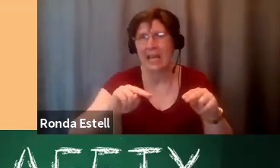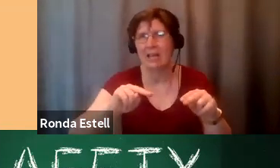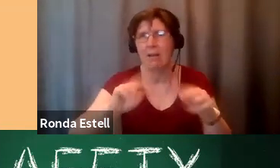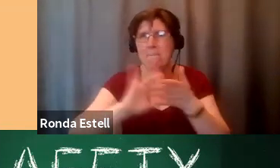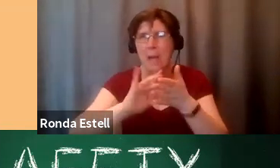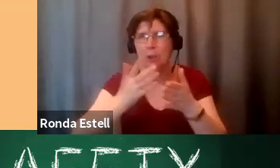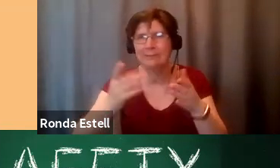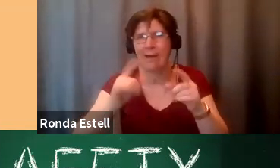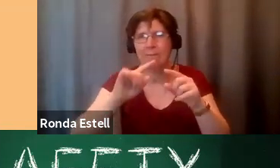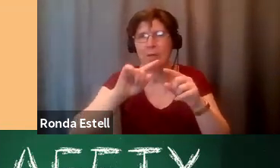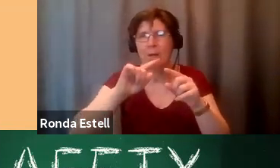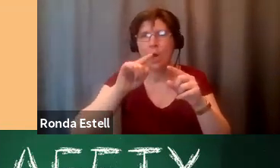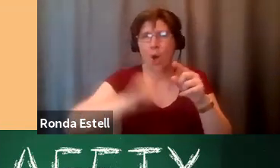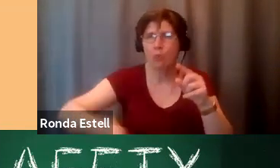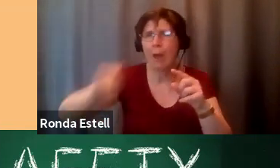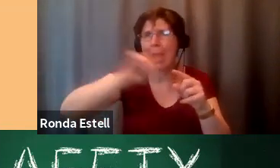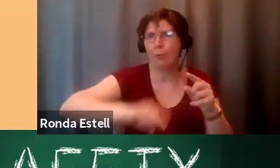medical stuff around it in blue.